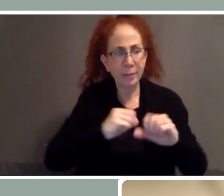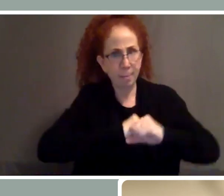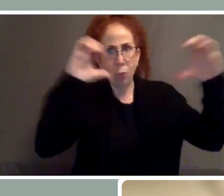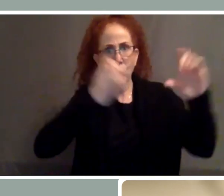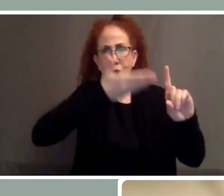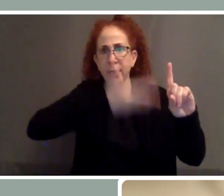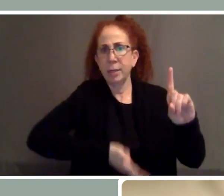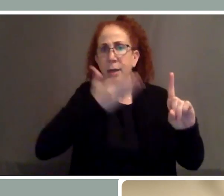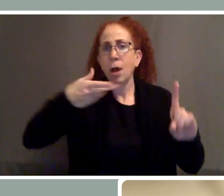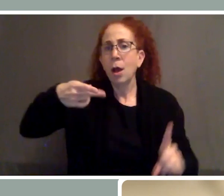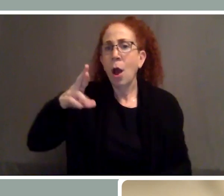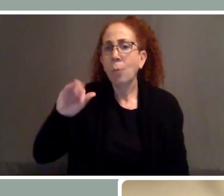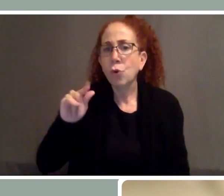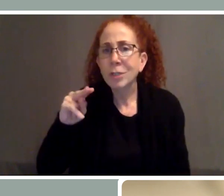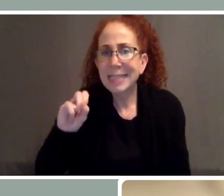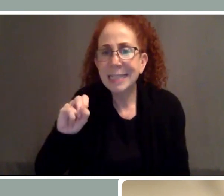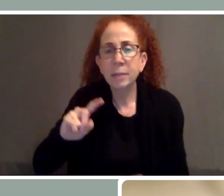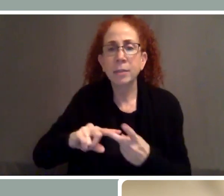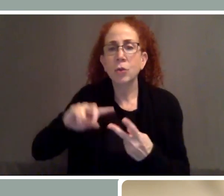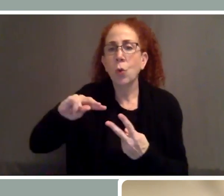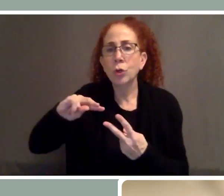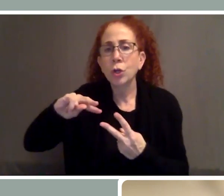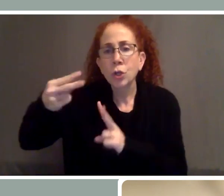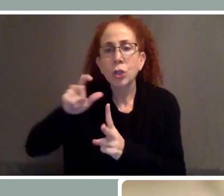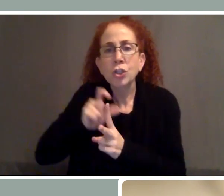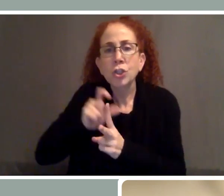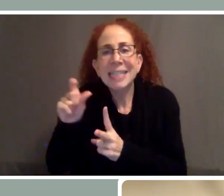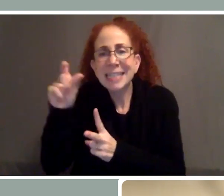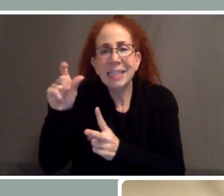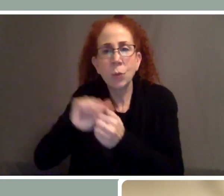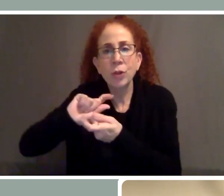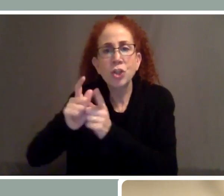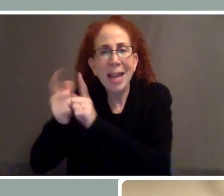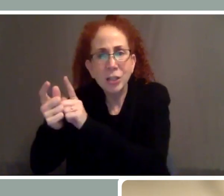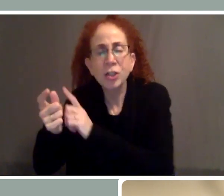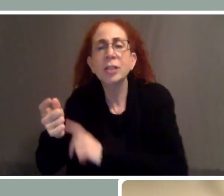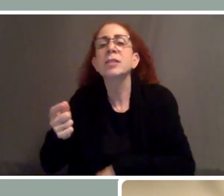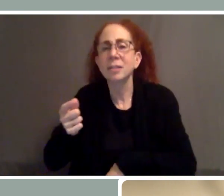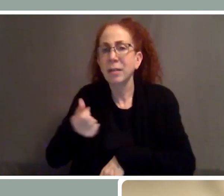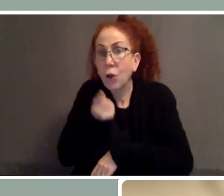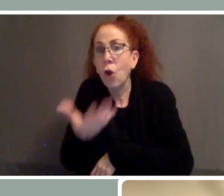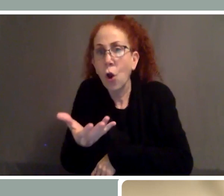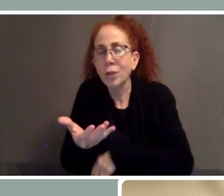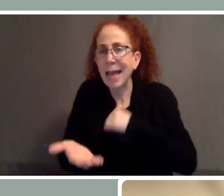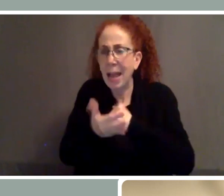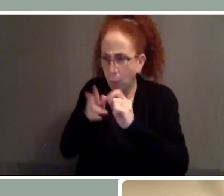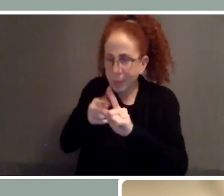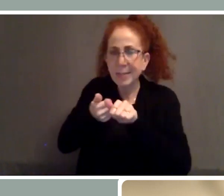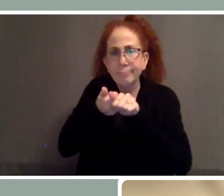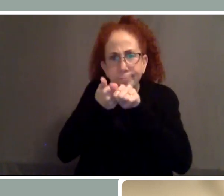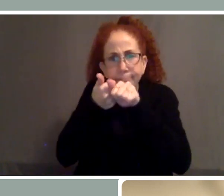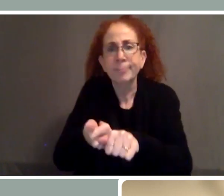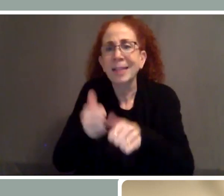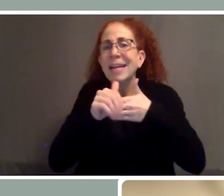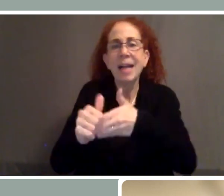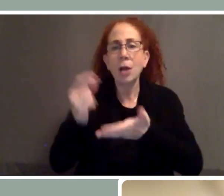the proteins or genes that are turned on or have changes in them, and it really helps to guide the treatment recommendations